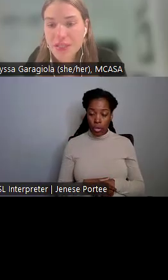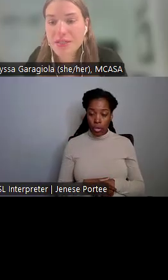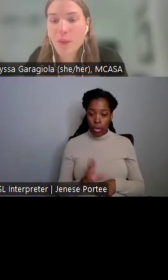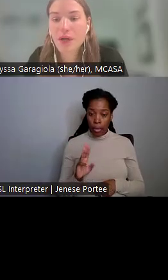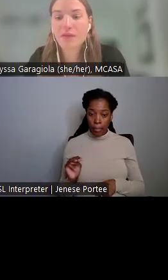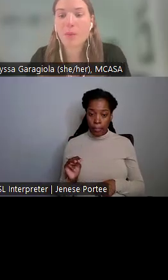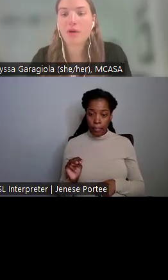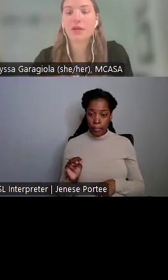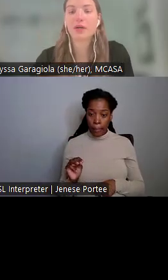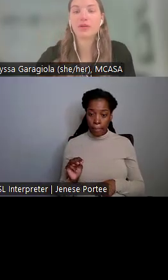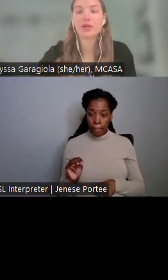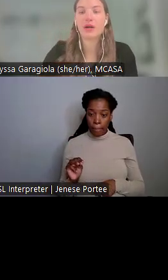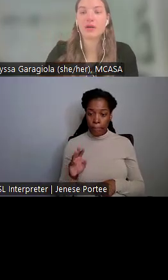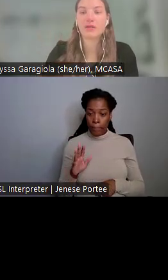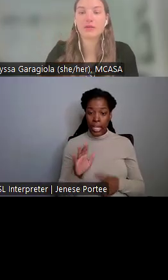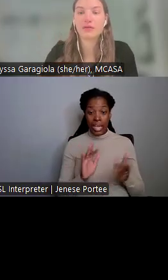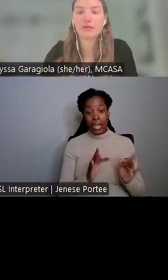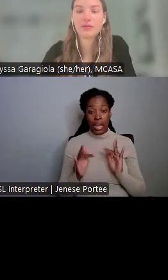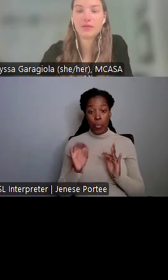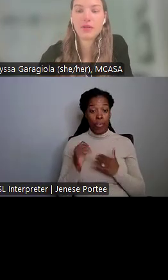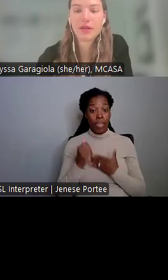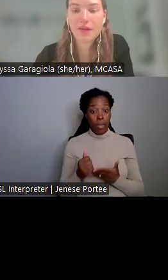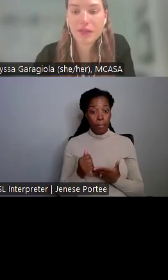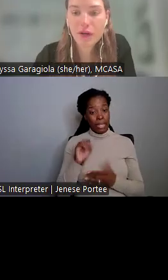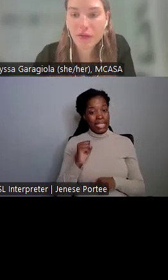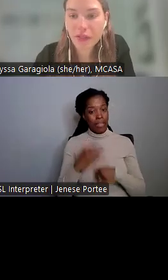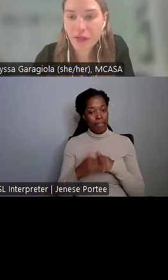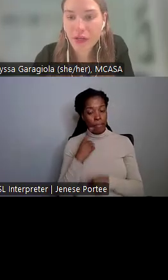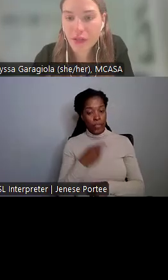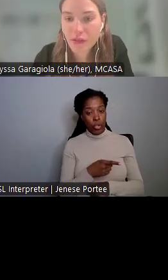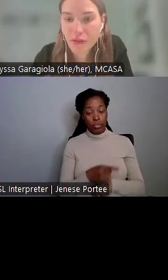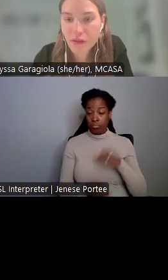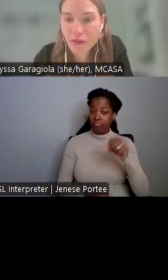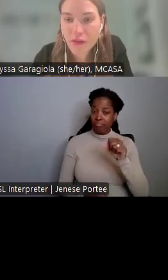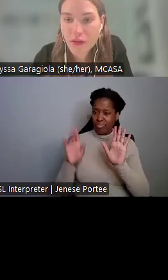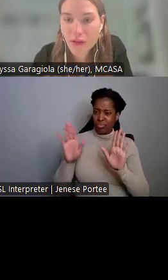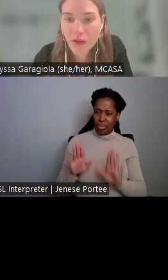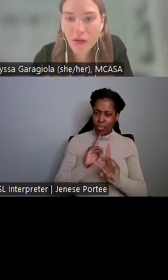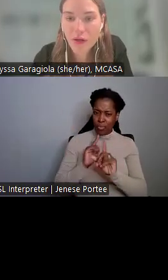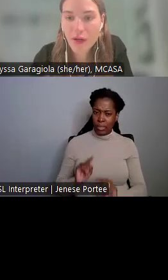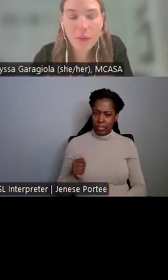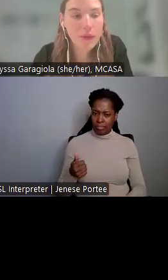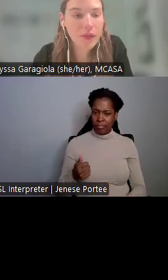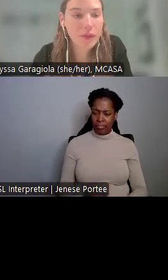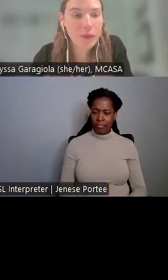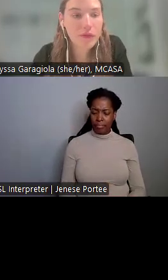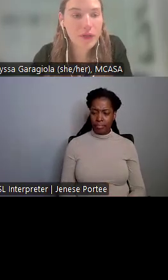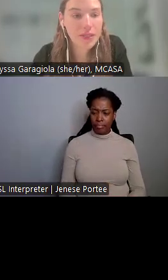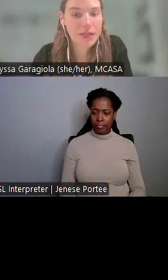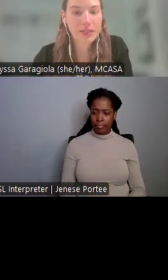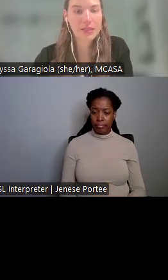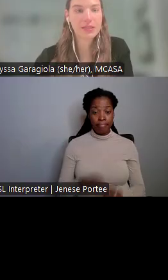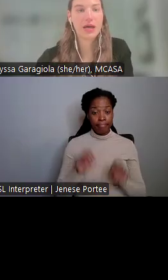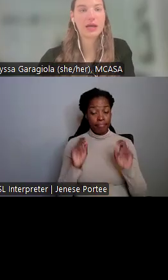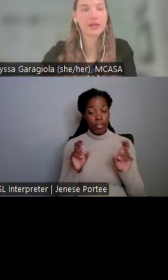and that she has a network of help available to her. Yeah, these are all really great. All right, well, we can move on